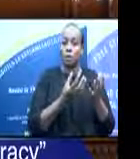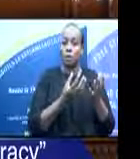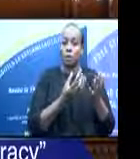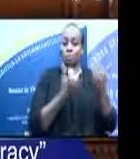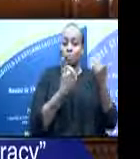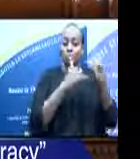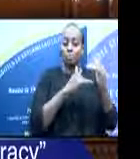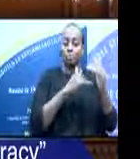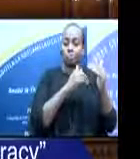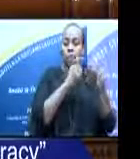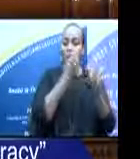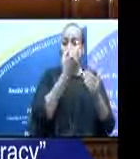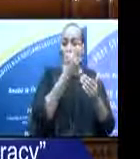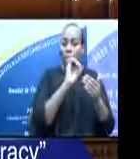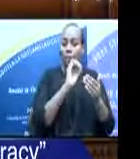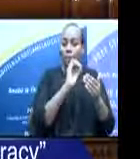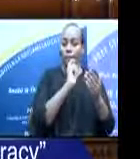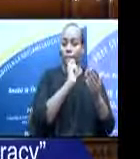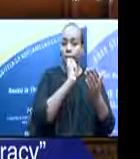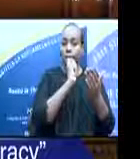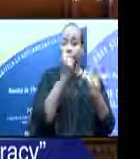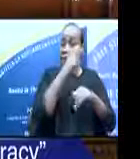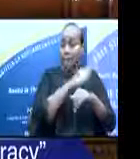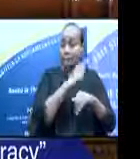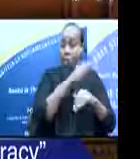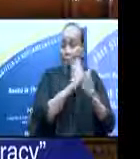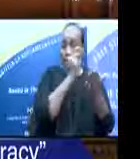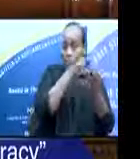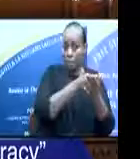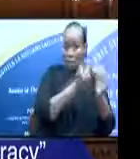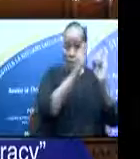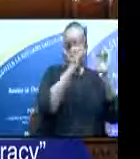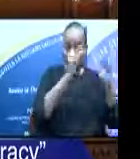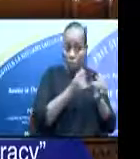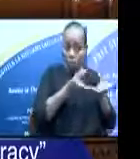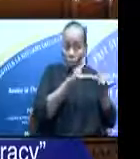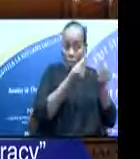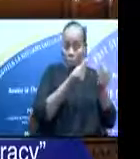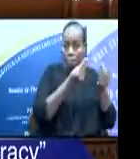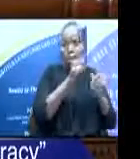days as per receipt of an invoice, thus